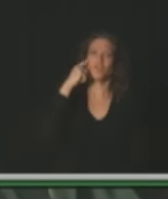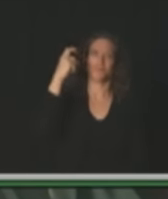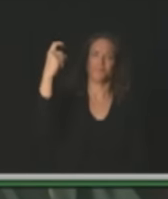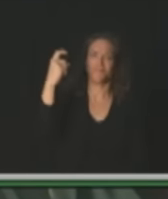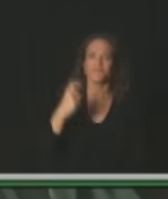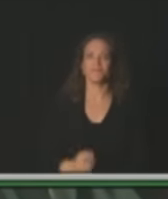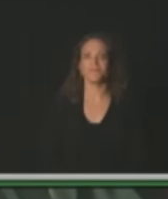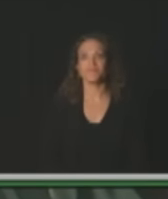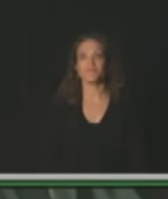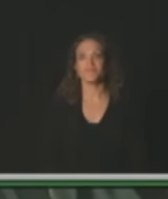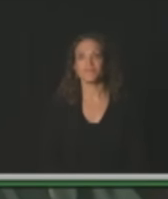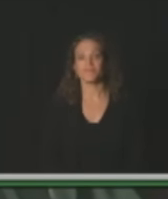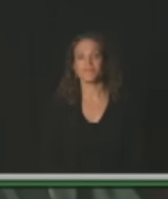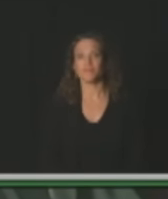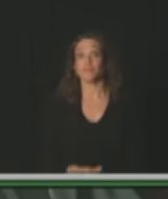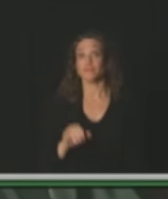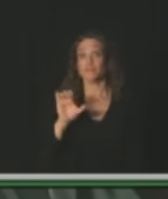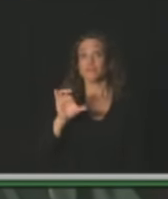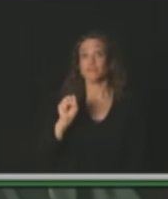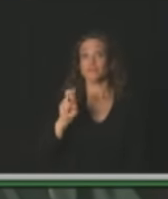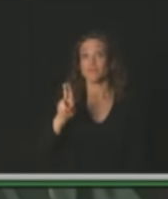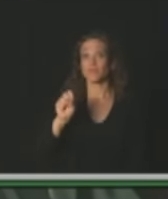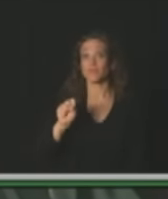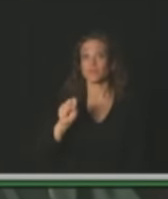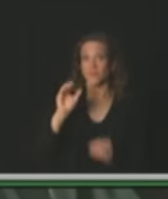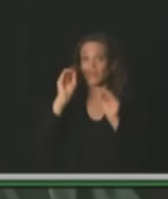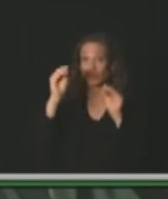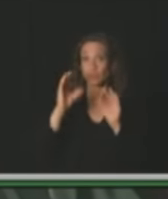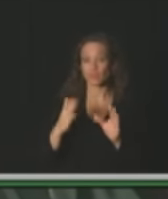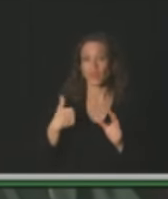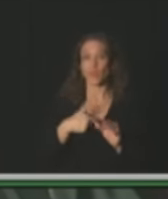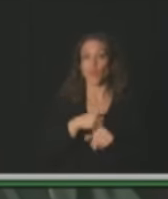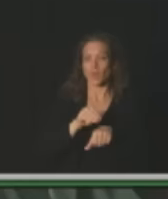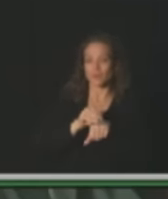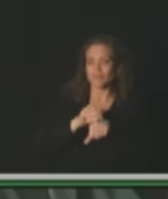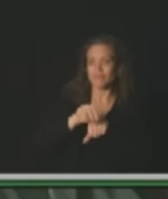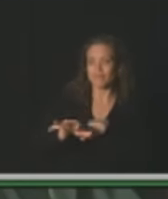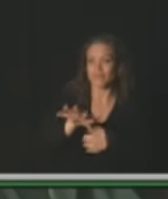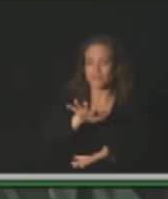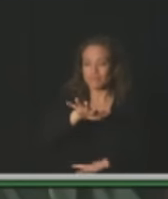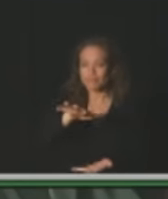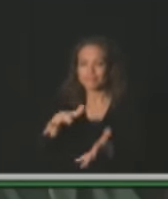Sacramento State's faculty are transforming lives.